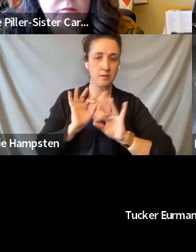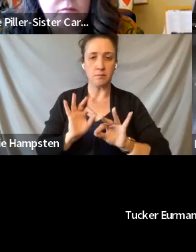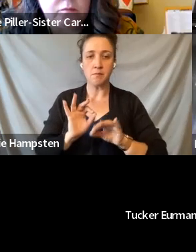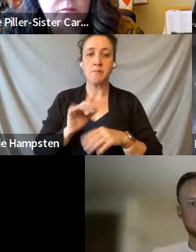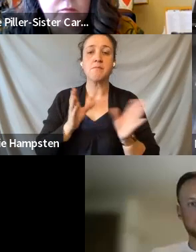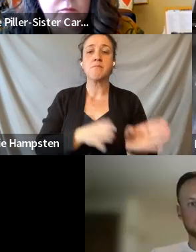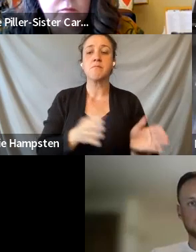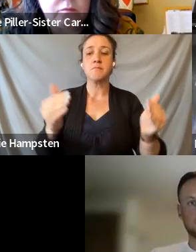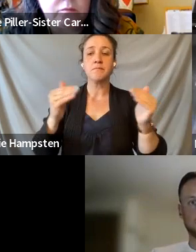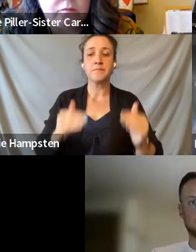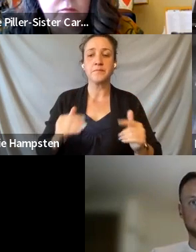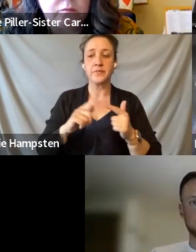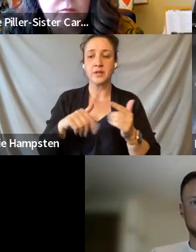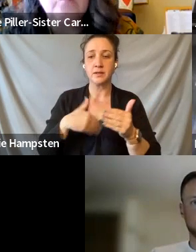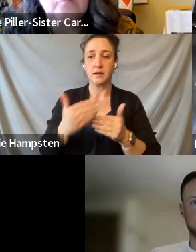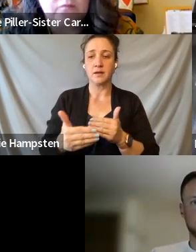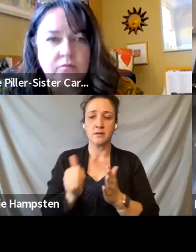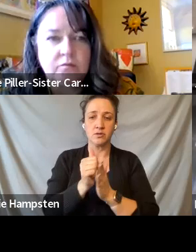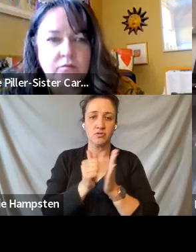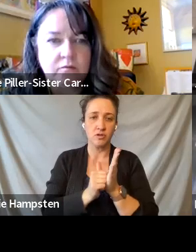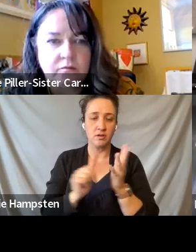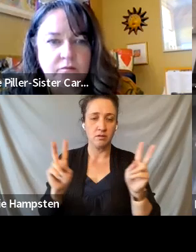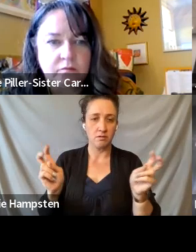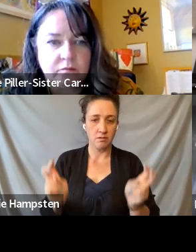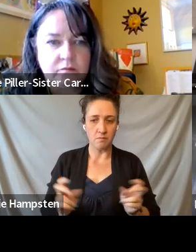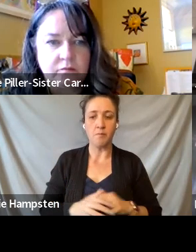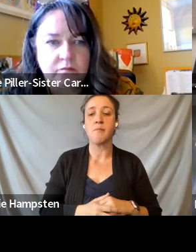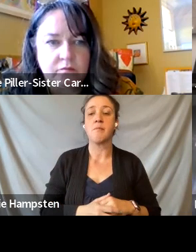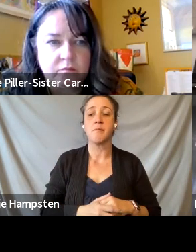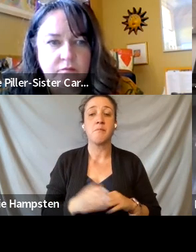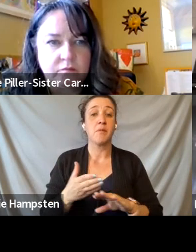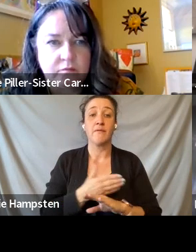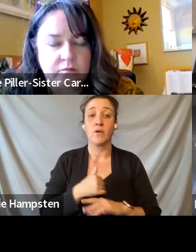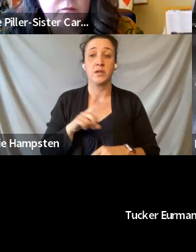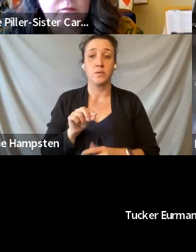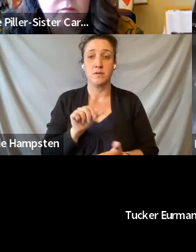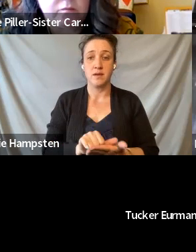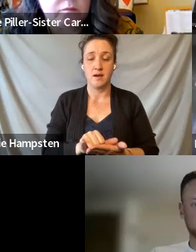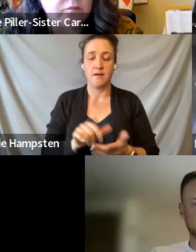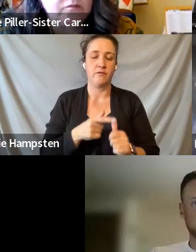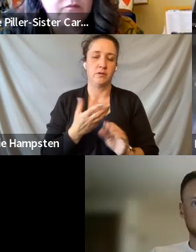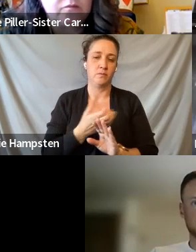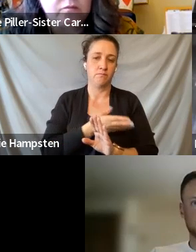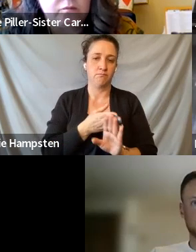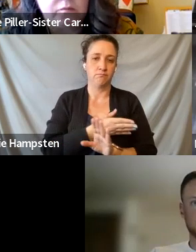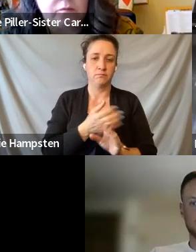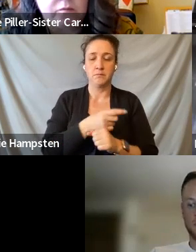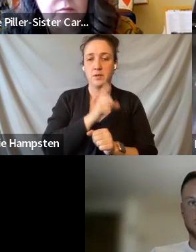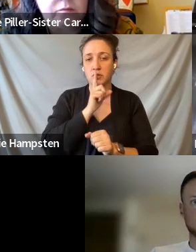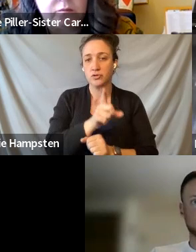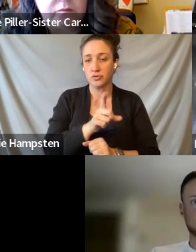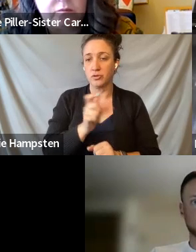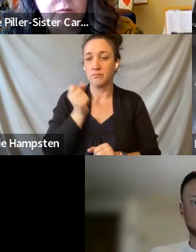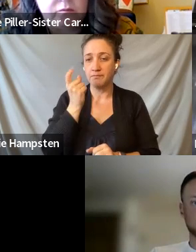to our next agenda items. But before I do, I just want to make sure, again, you know, our staff commitment